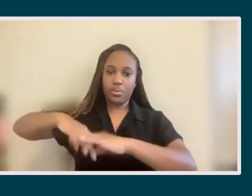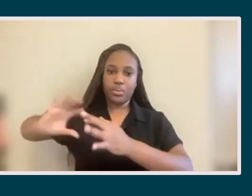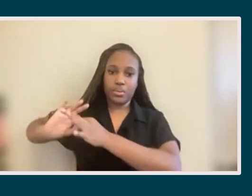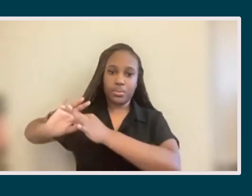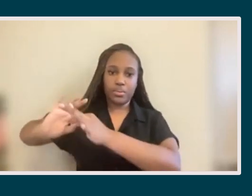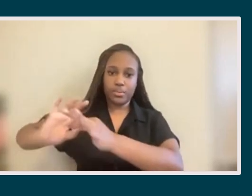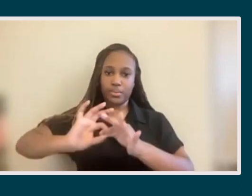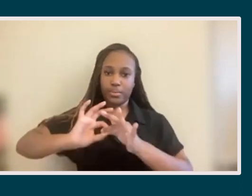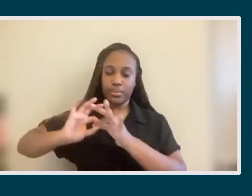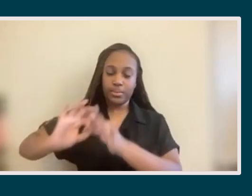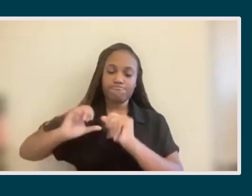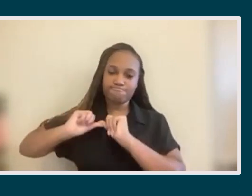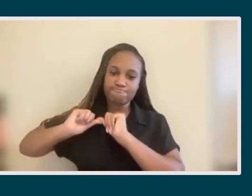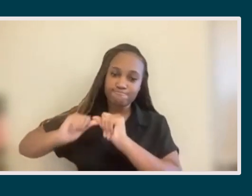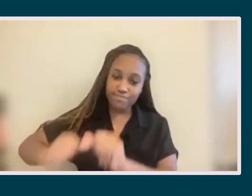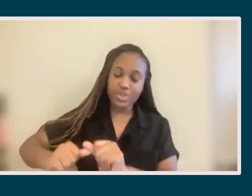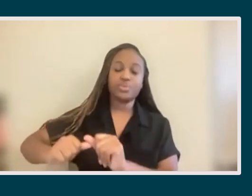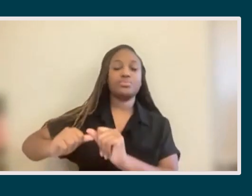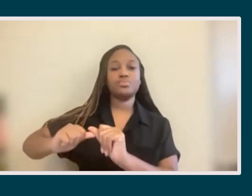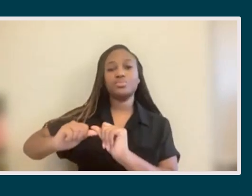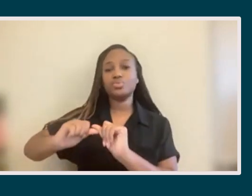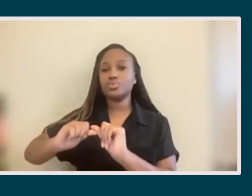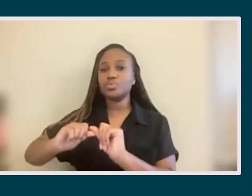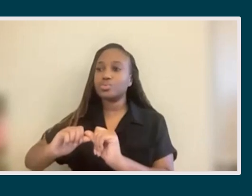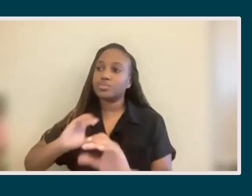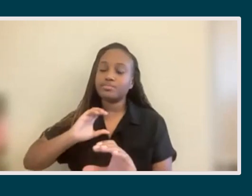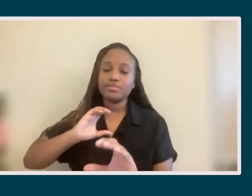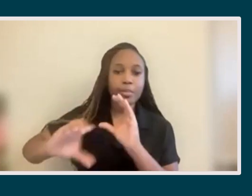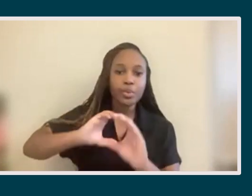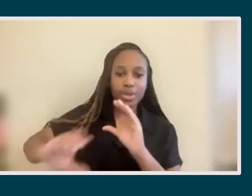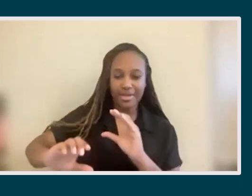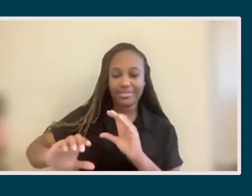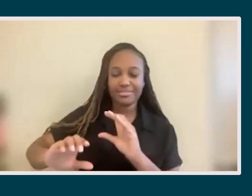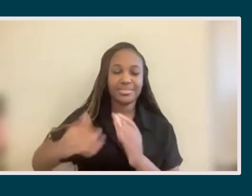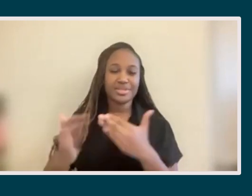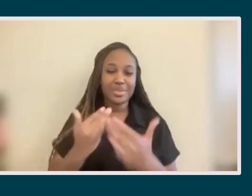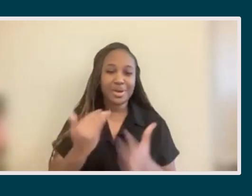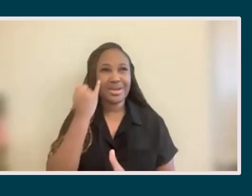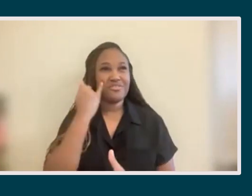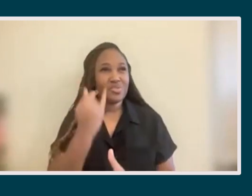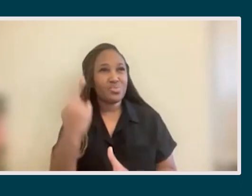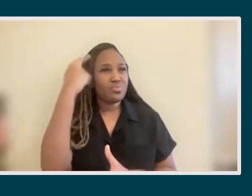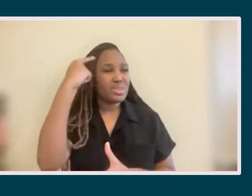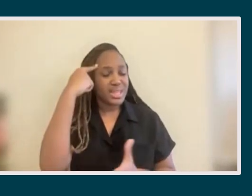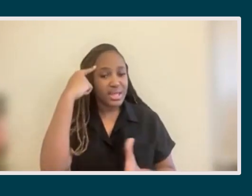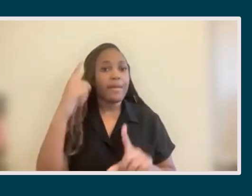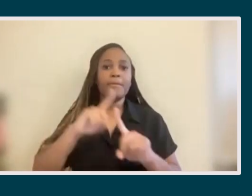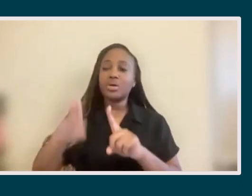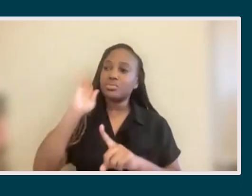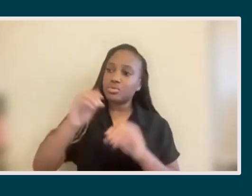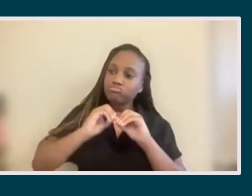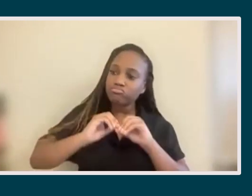constantly communicating with one another, even when we think we're not communicating with one another. We're influencing one another